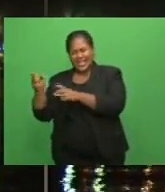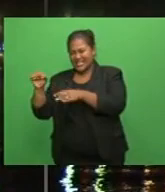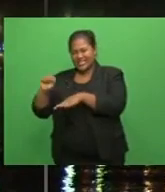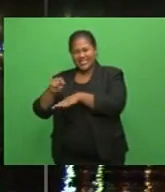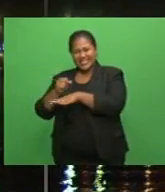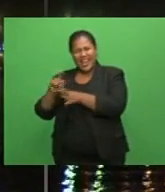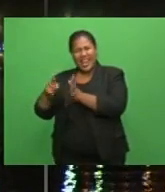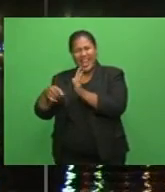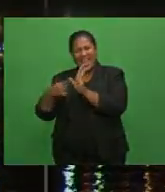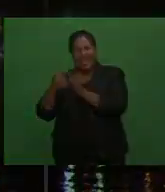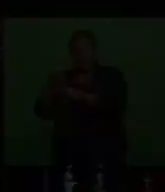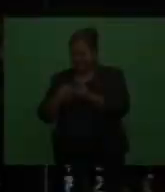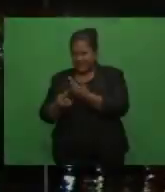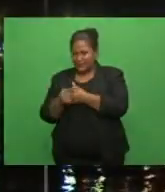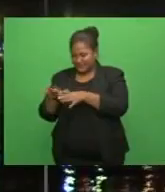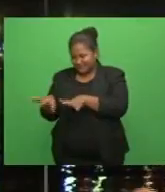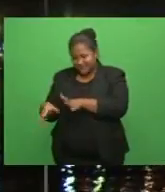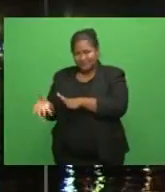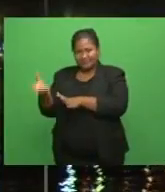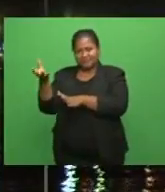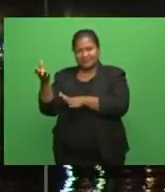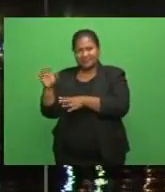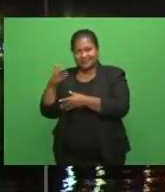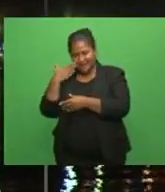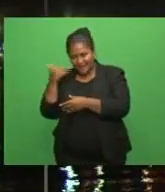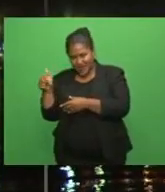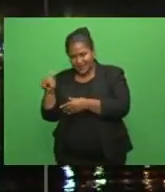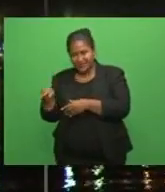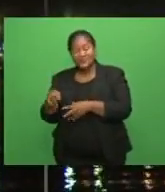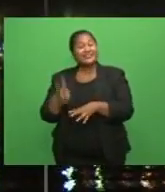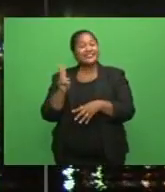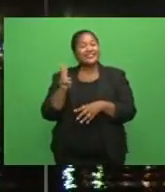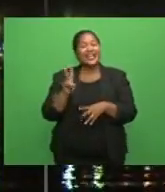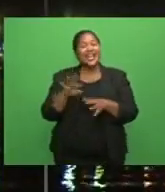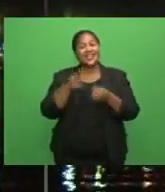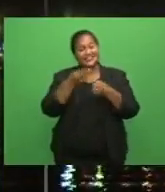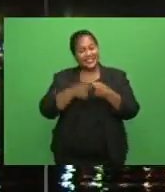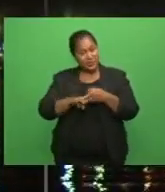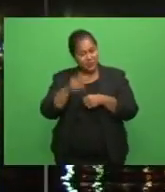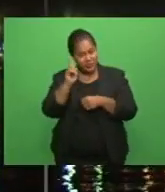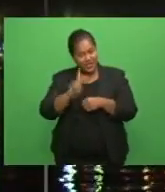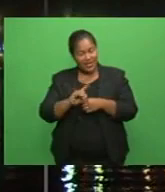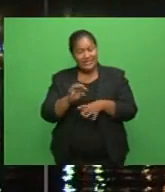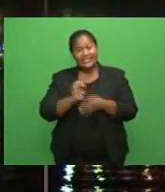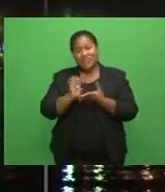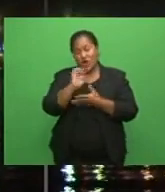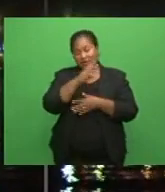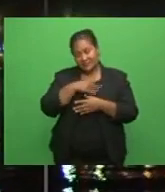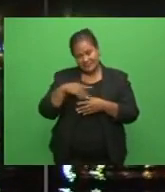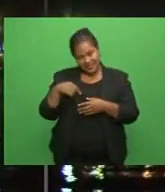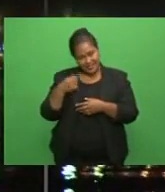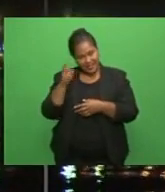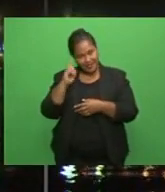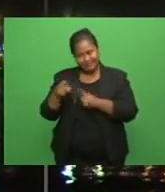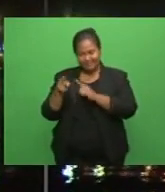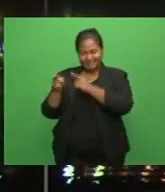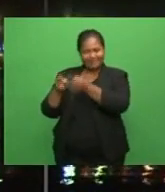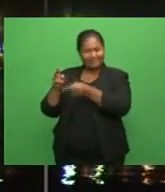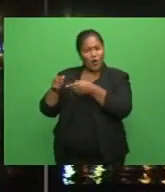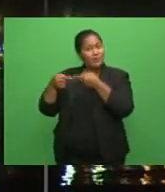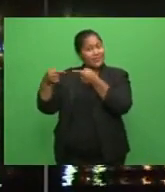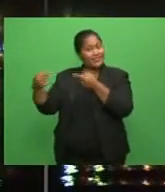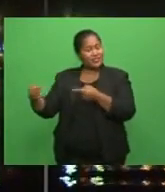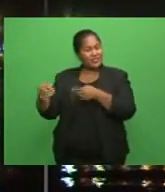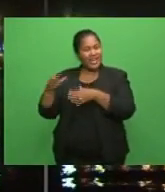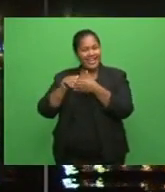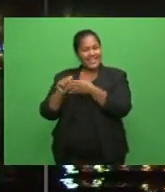northern Siberian lake. Recapping the main stories for tonight, Economy Minister calls out opposition leader.